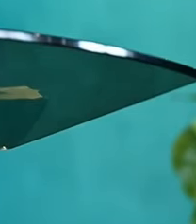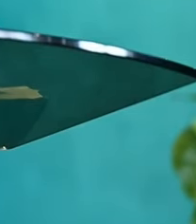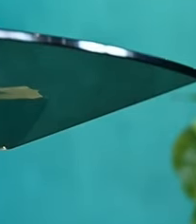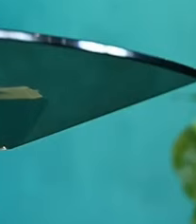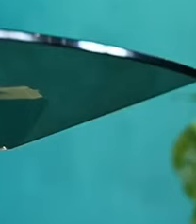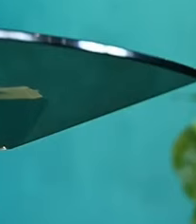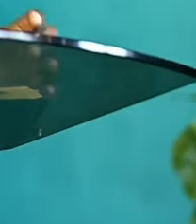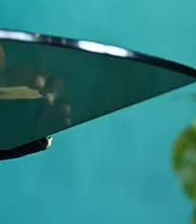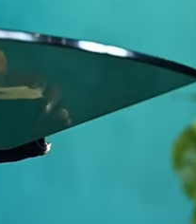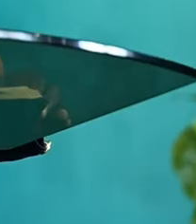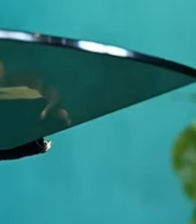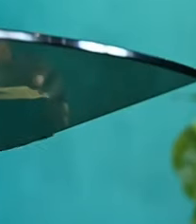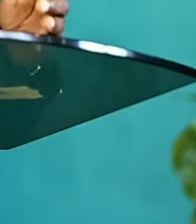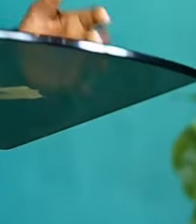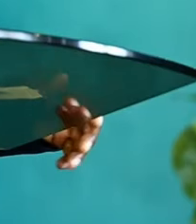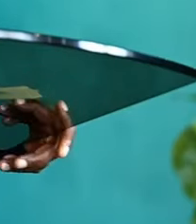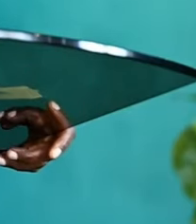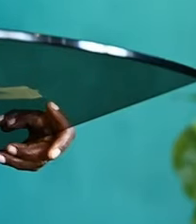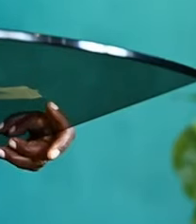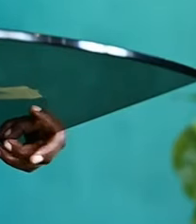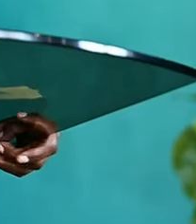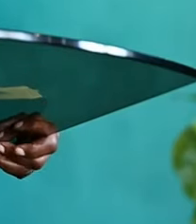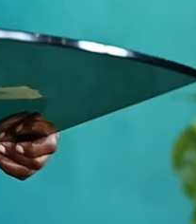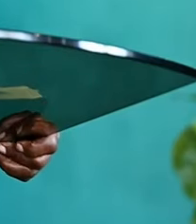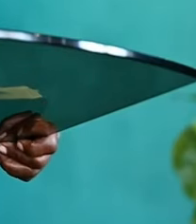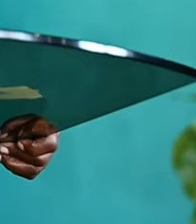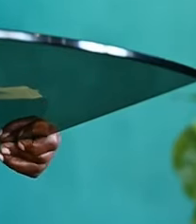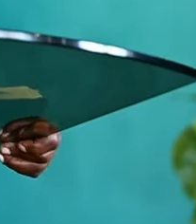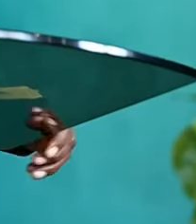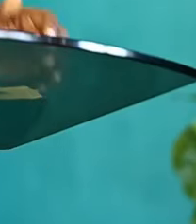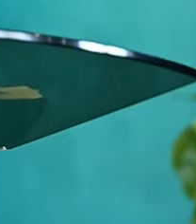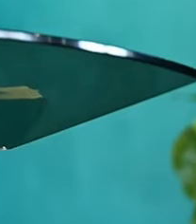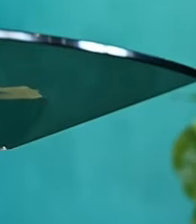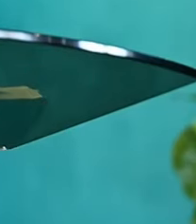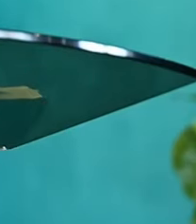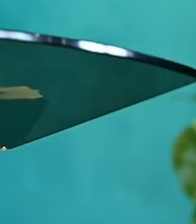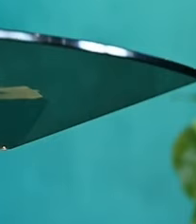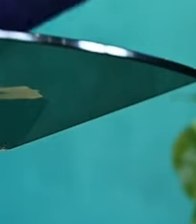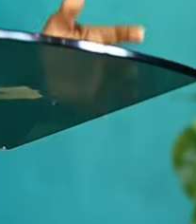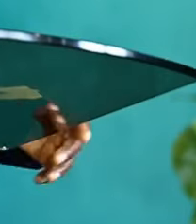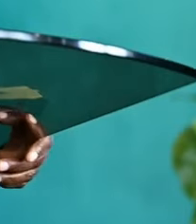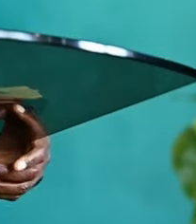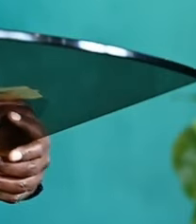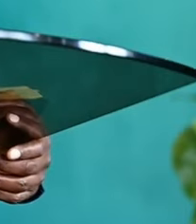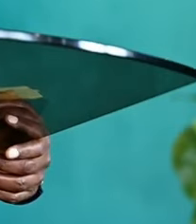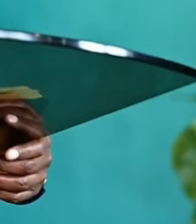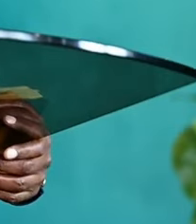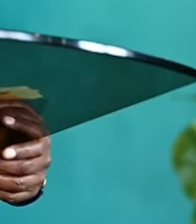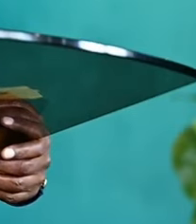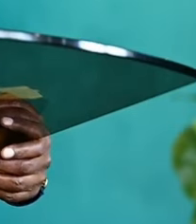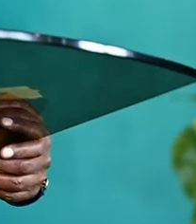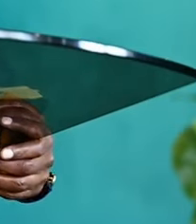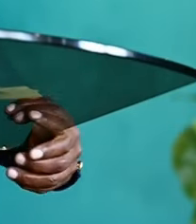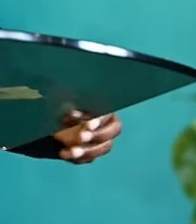God, which touched the hearts of the listeners, forcing them to take action. Now, when they heard this, they were